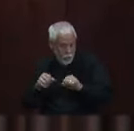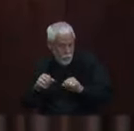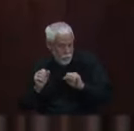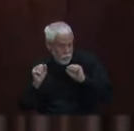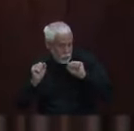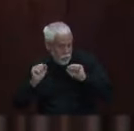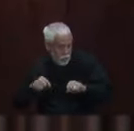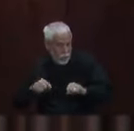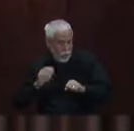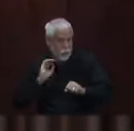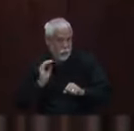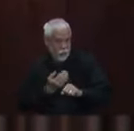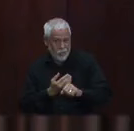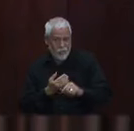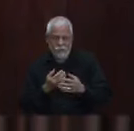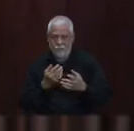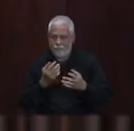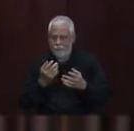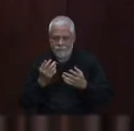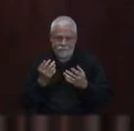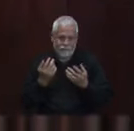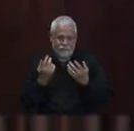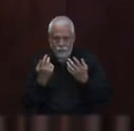to try to